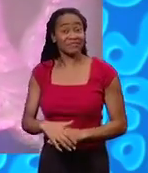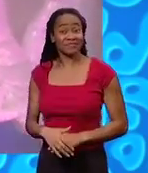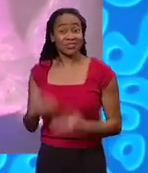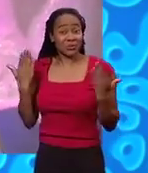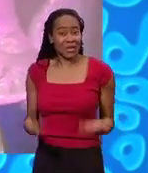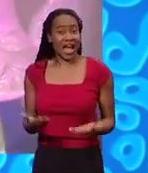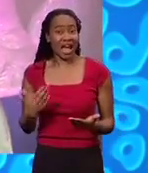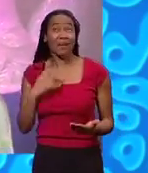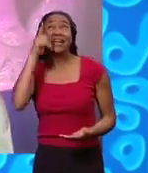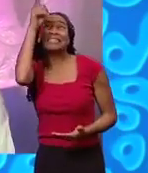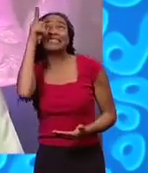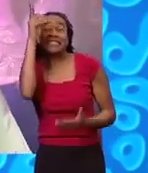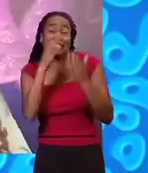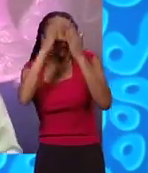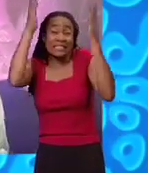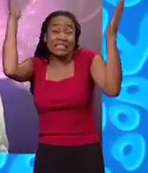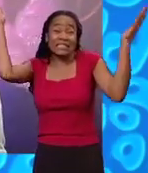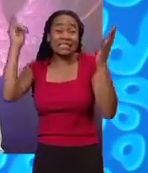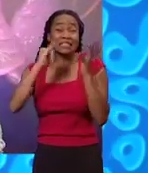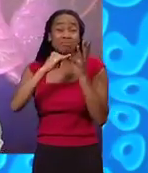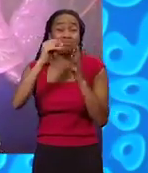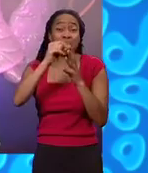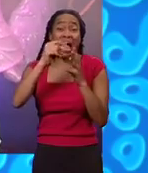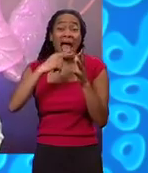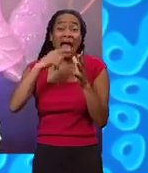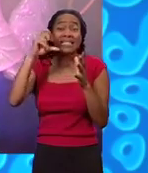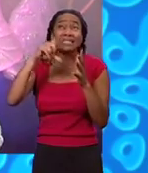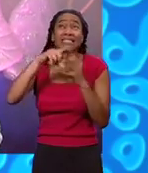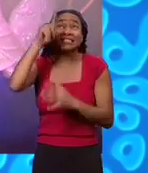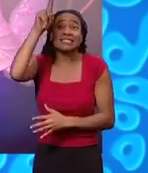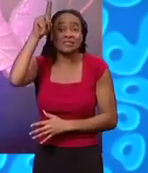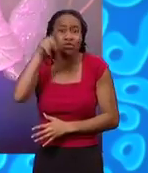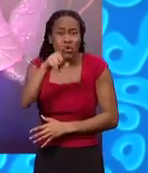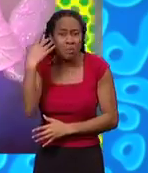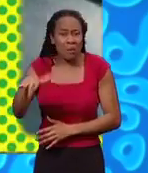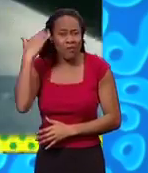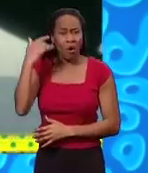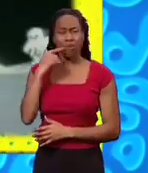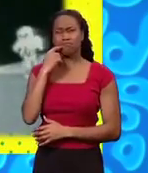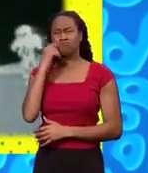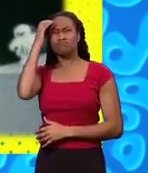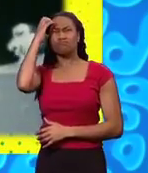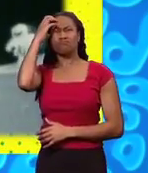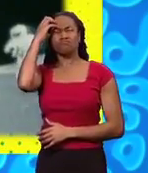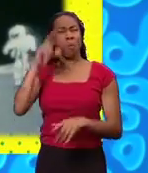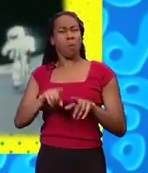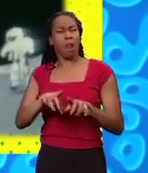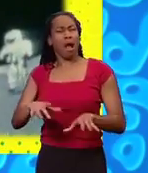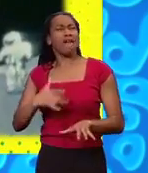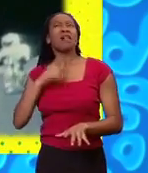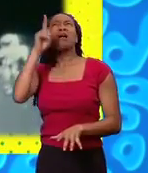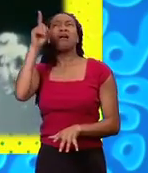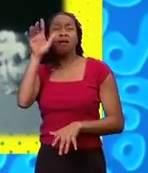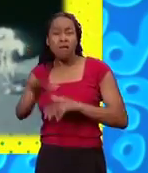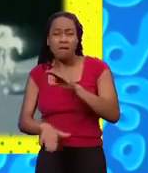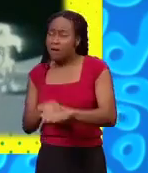Space today. Have you ever wondered what it must feel like to walk in space? These astronauts